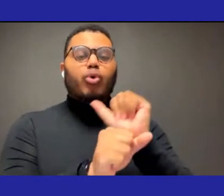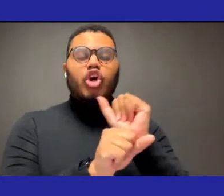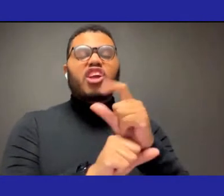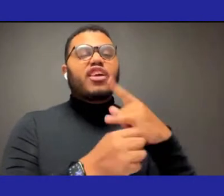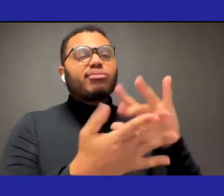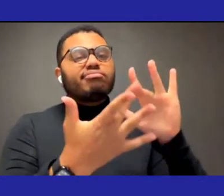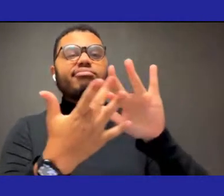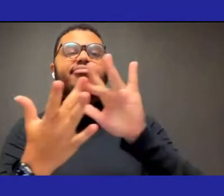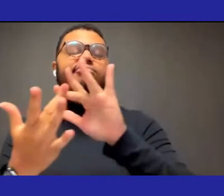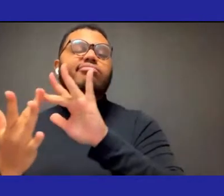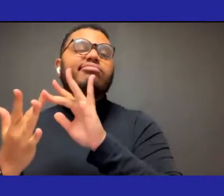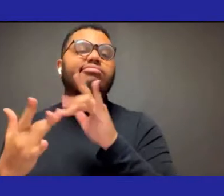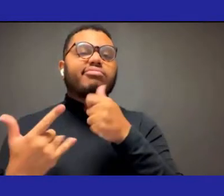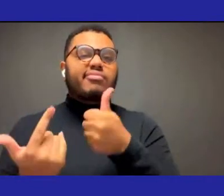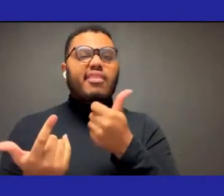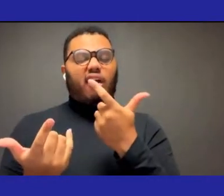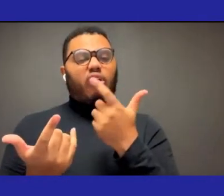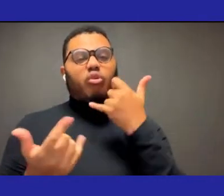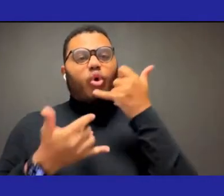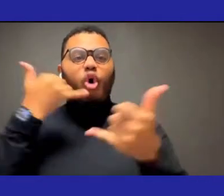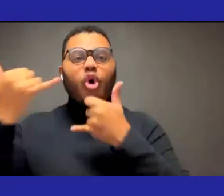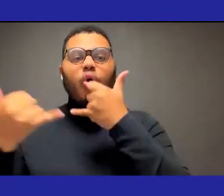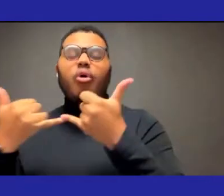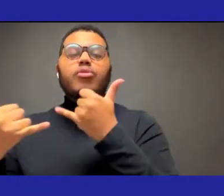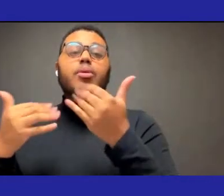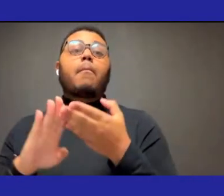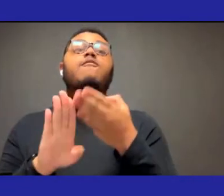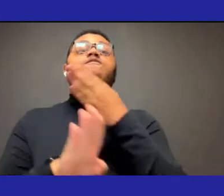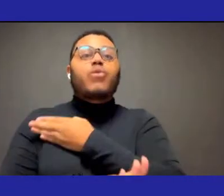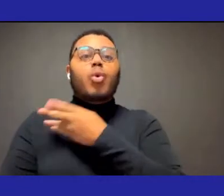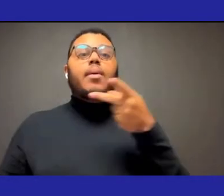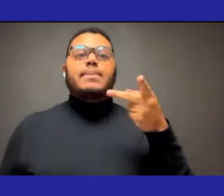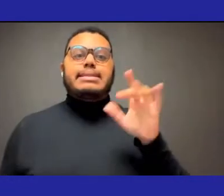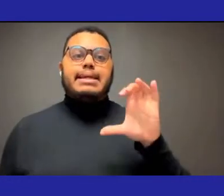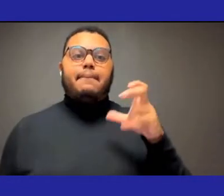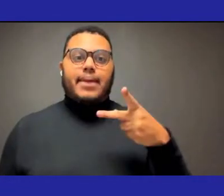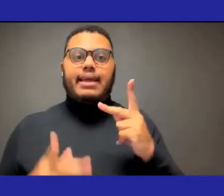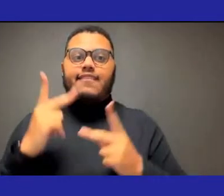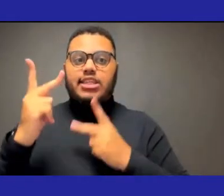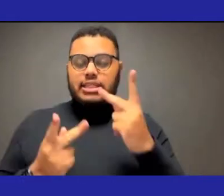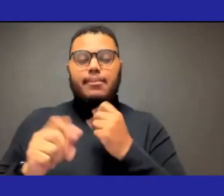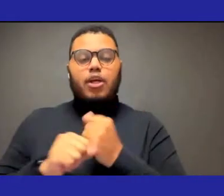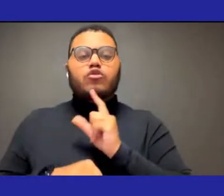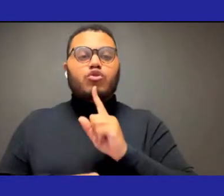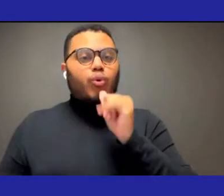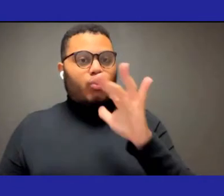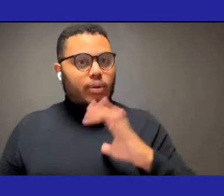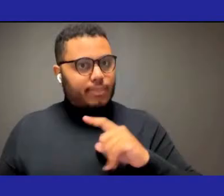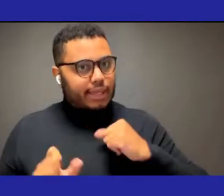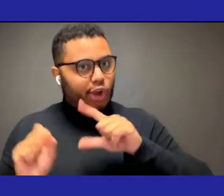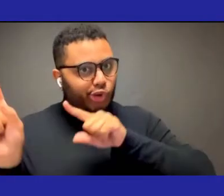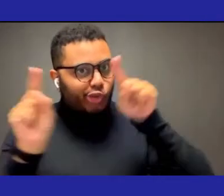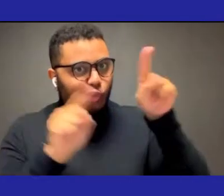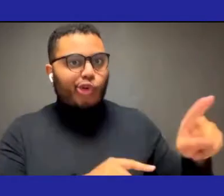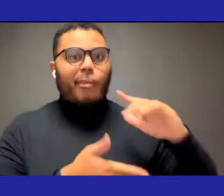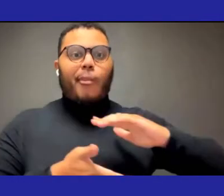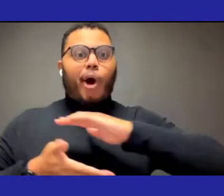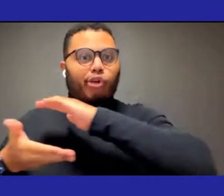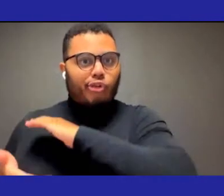visit, ensuring that women get alerted to the need for mammography and then to ensure that that takes